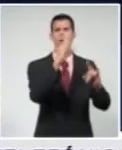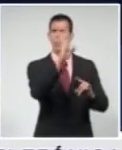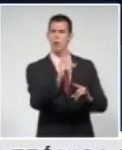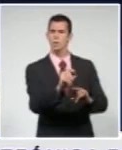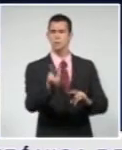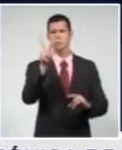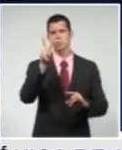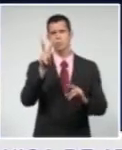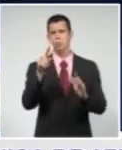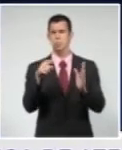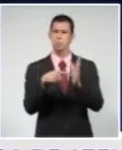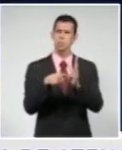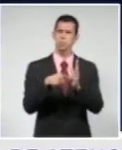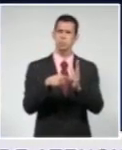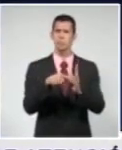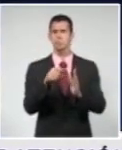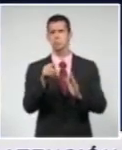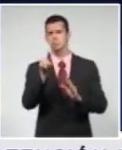3.51%.